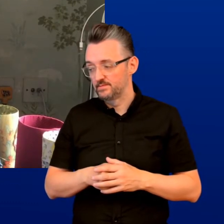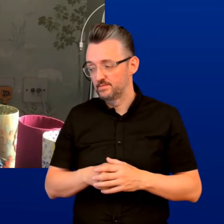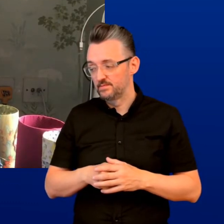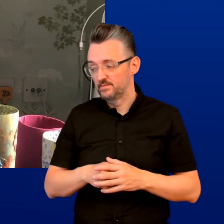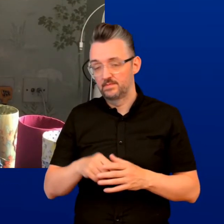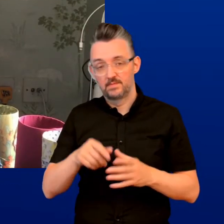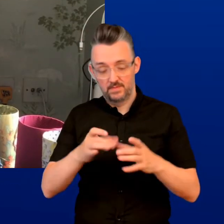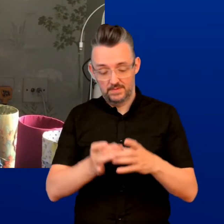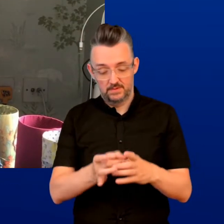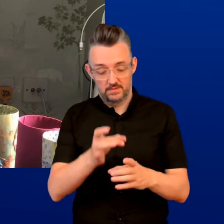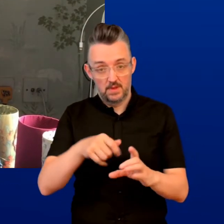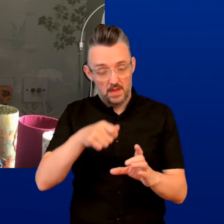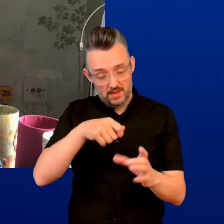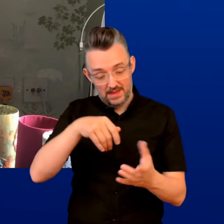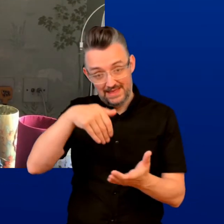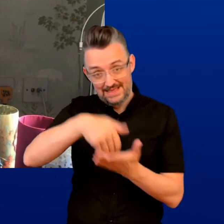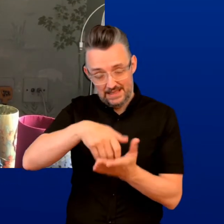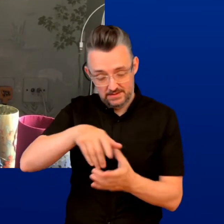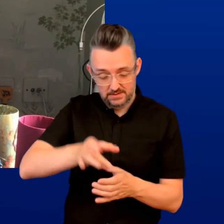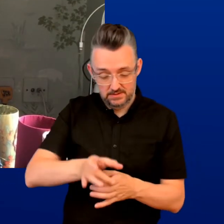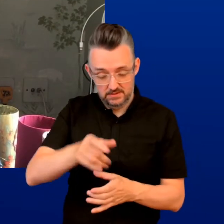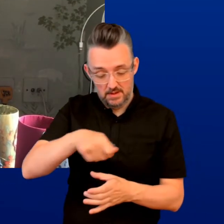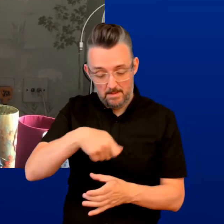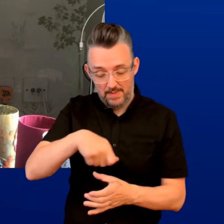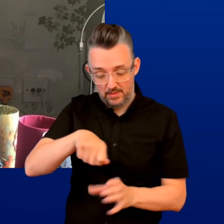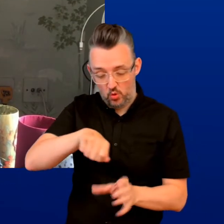to do the inside of the paper,